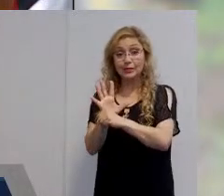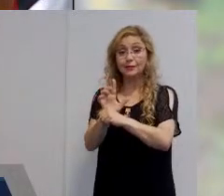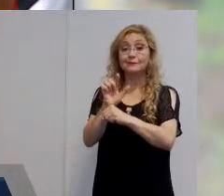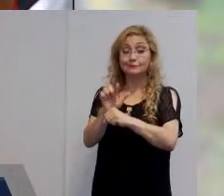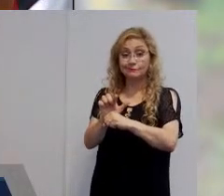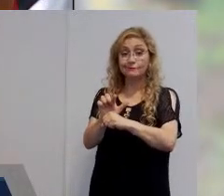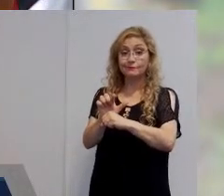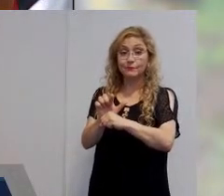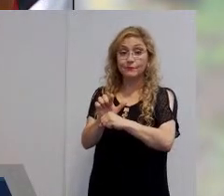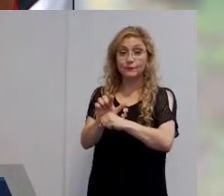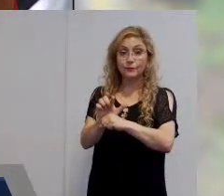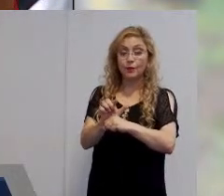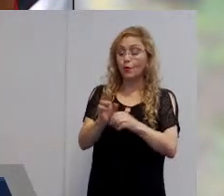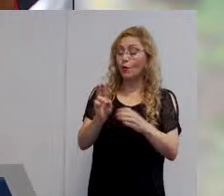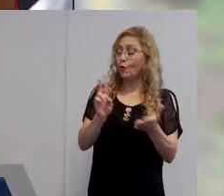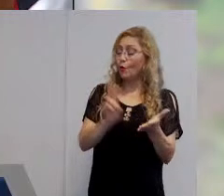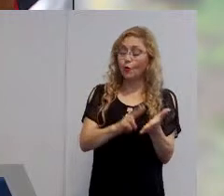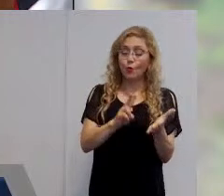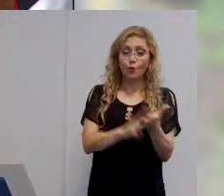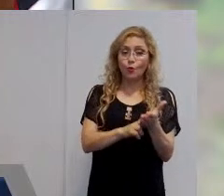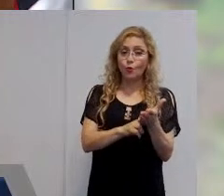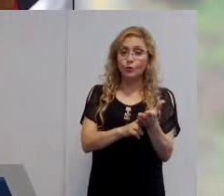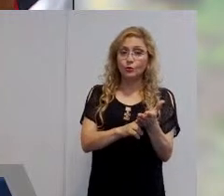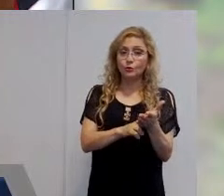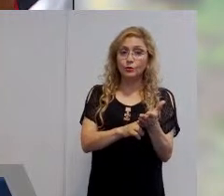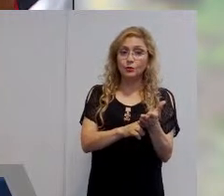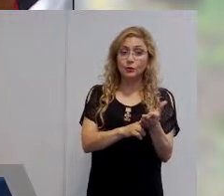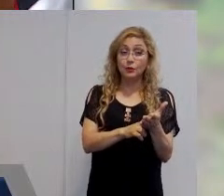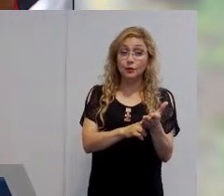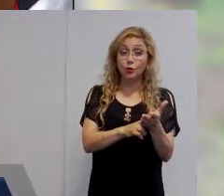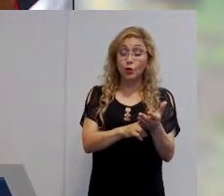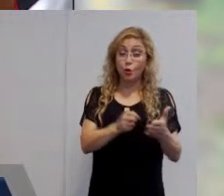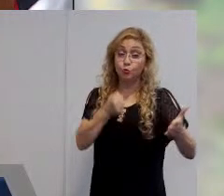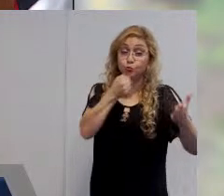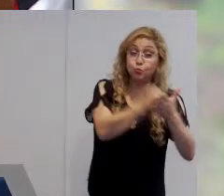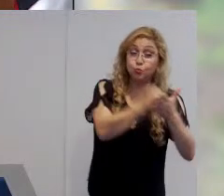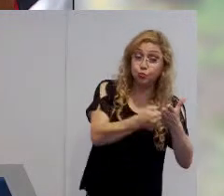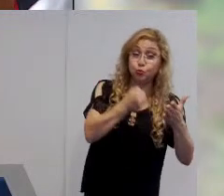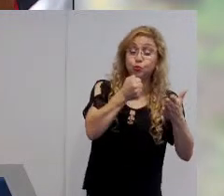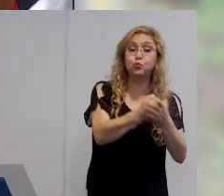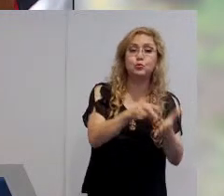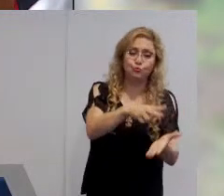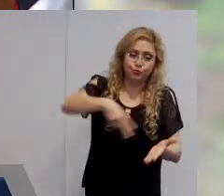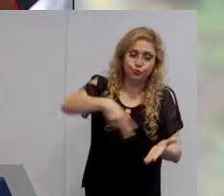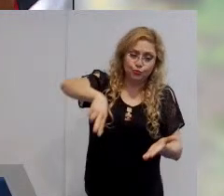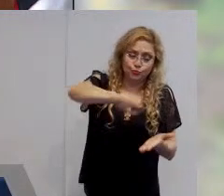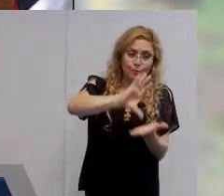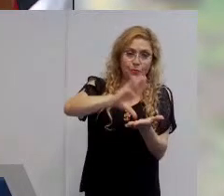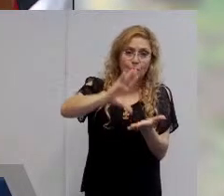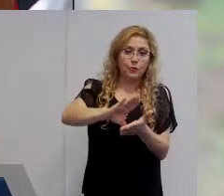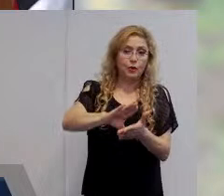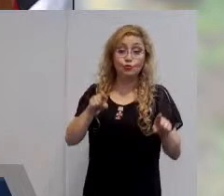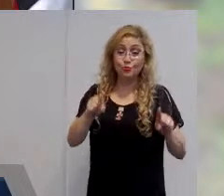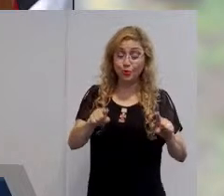resilience, causing market contractions as well as production